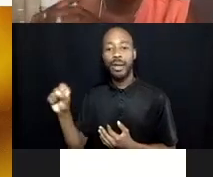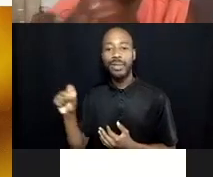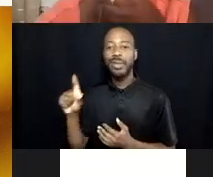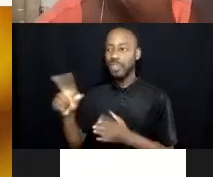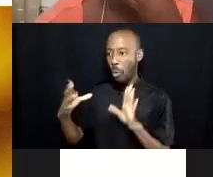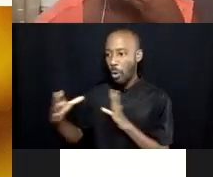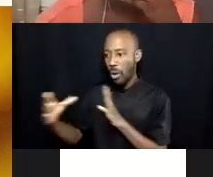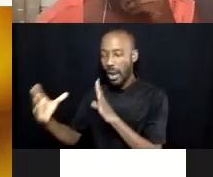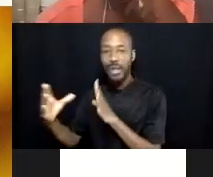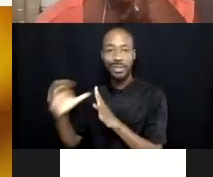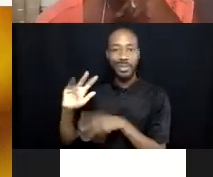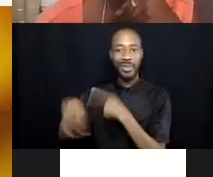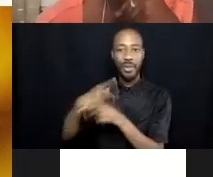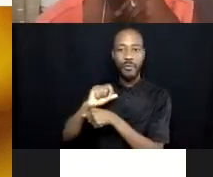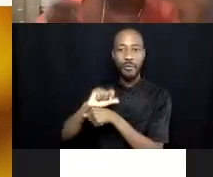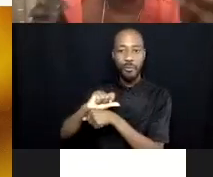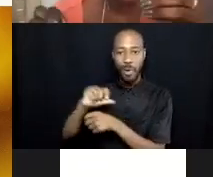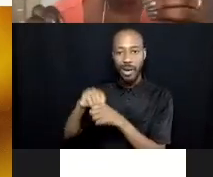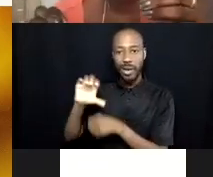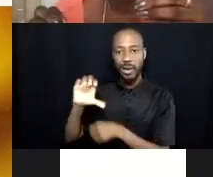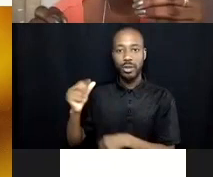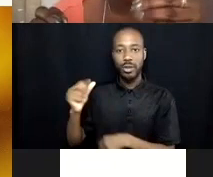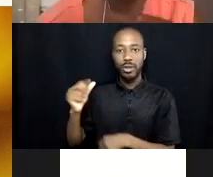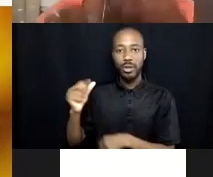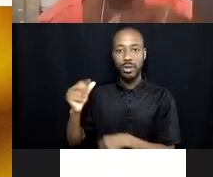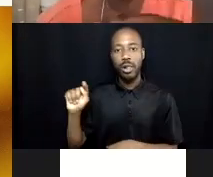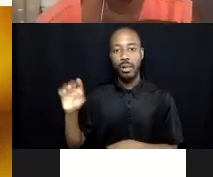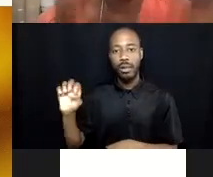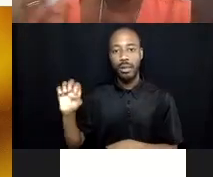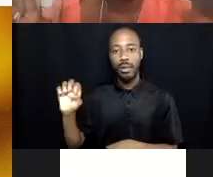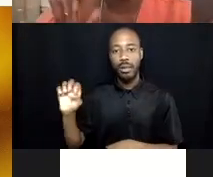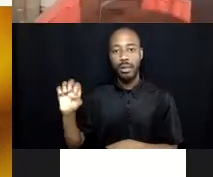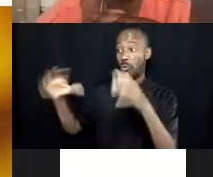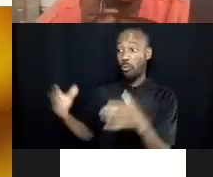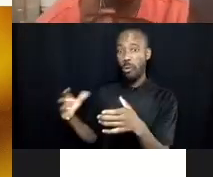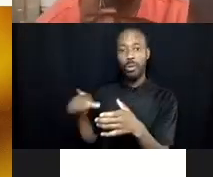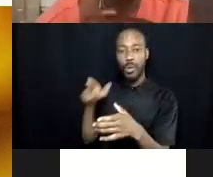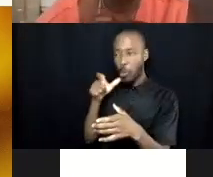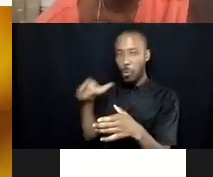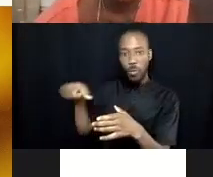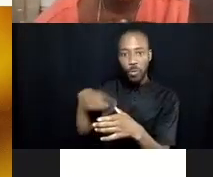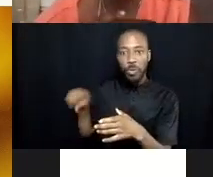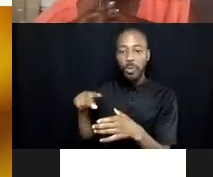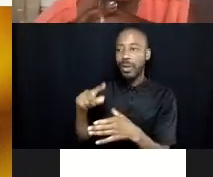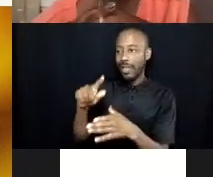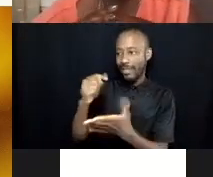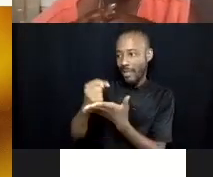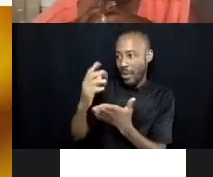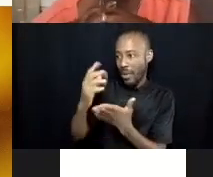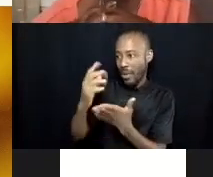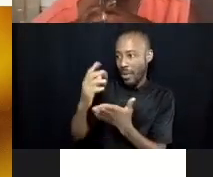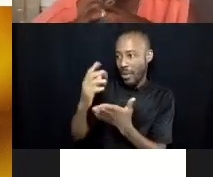Charlotte. But I think that group is made up of therapists from different places to provide